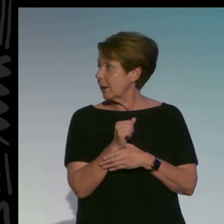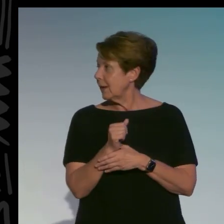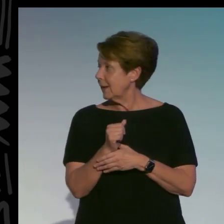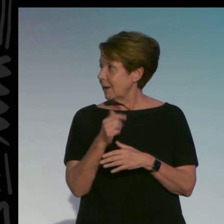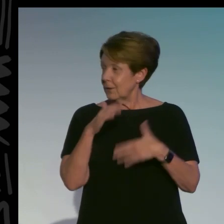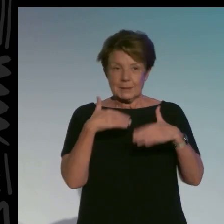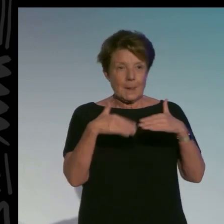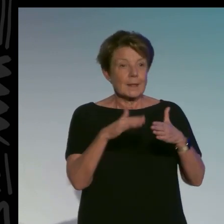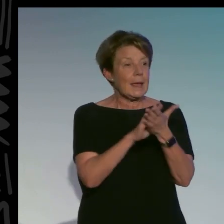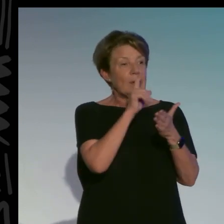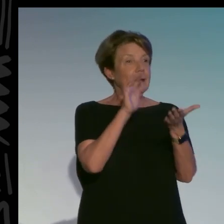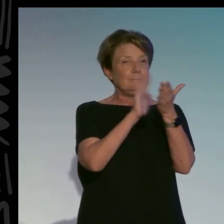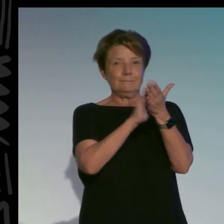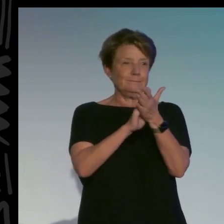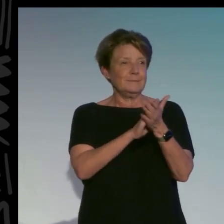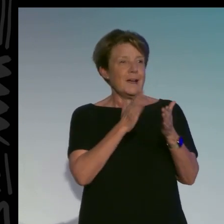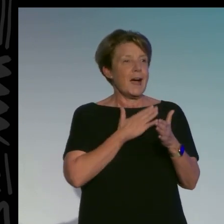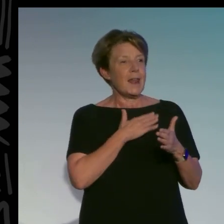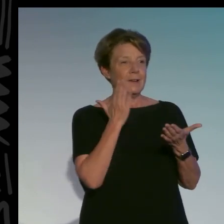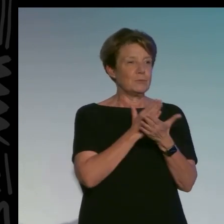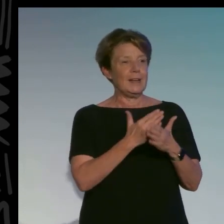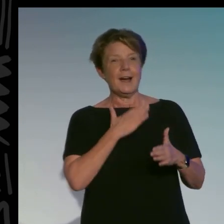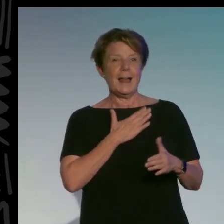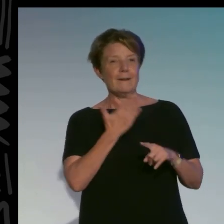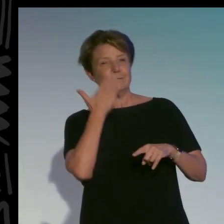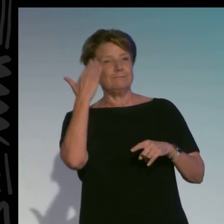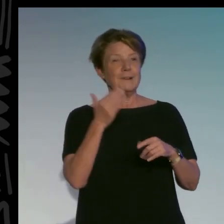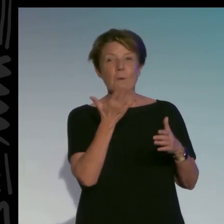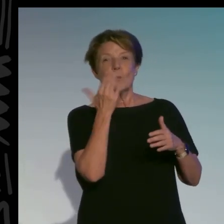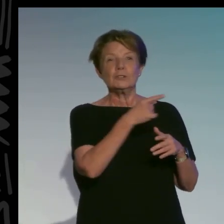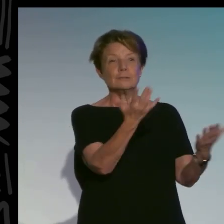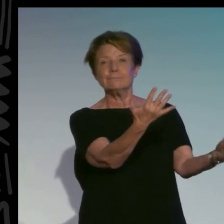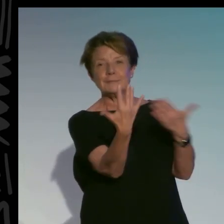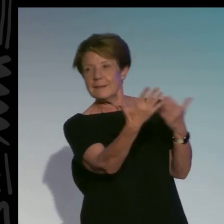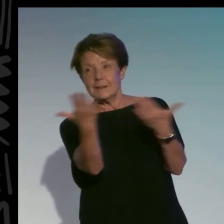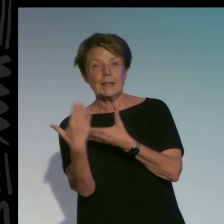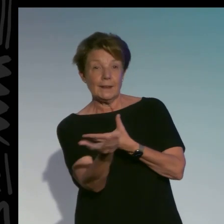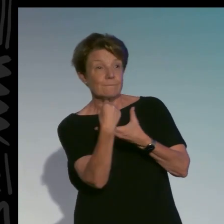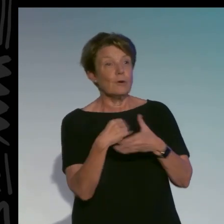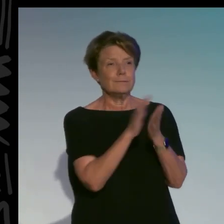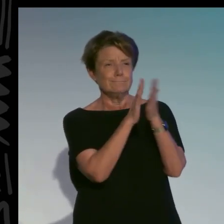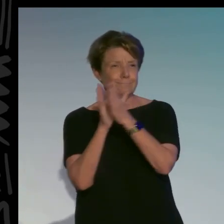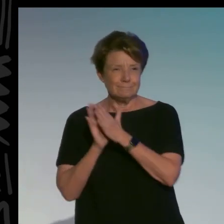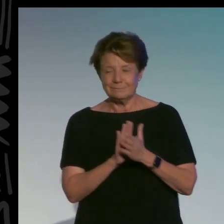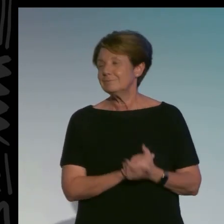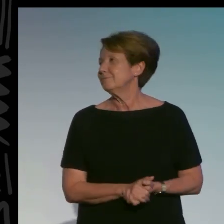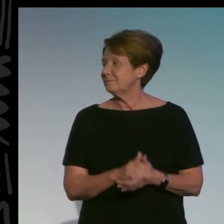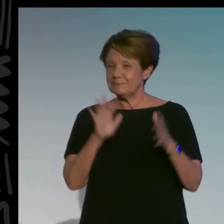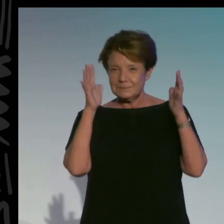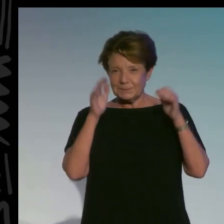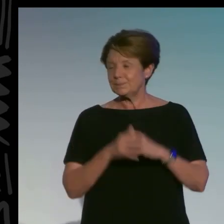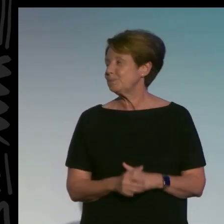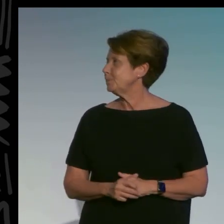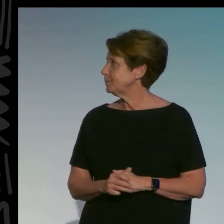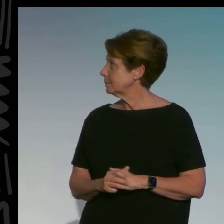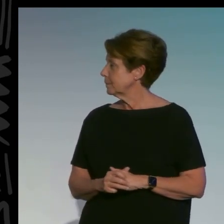them a hand? Because that was a really amazing work. I acknowledge the work of Nathan and many others, as well as those in Victoria who administered this bill